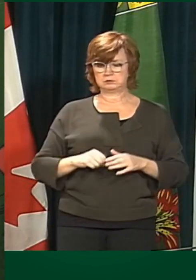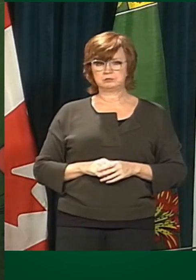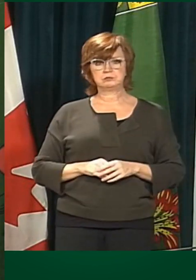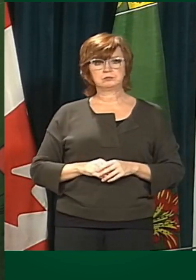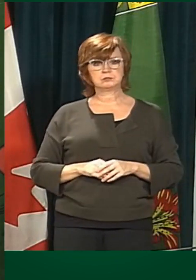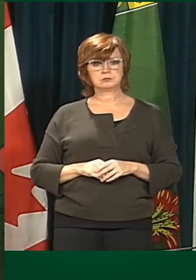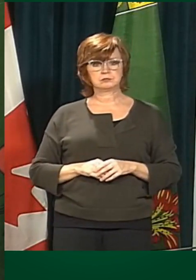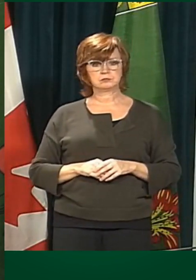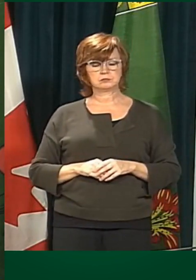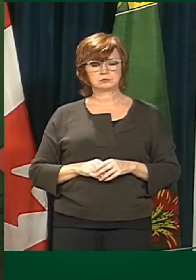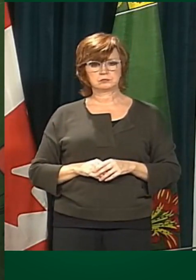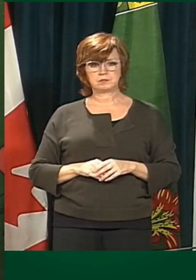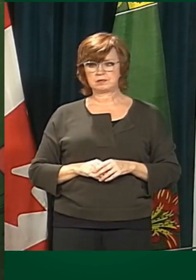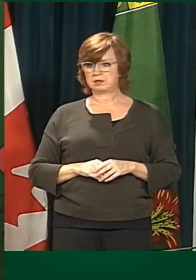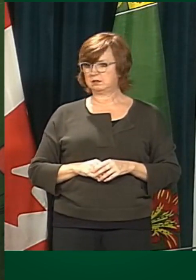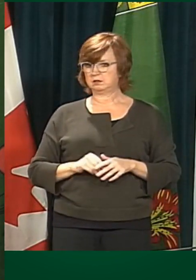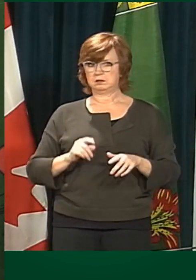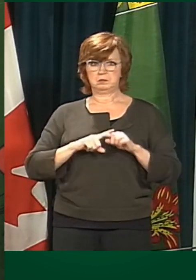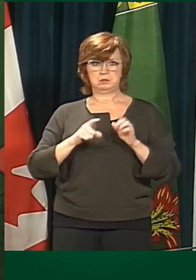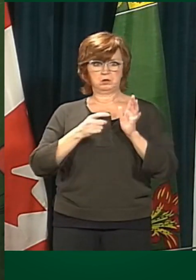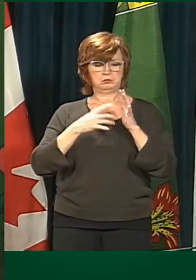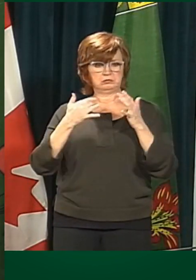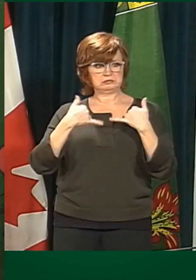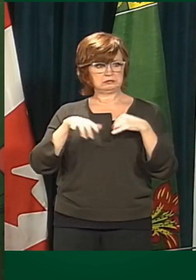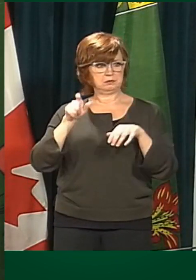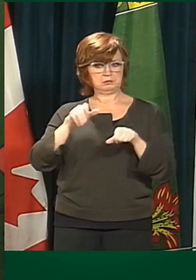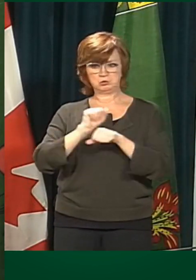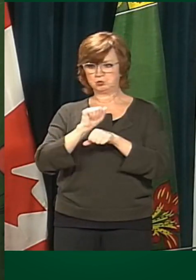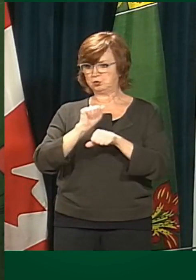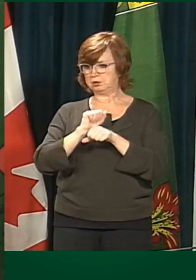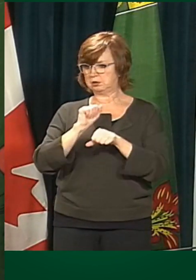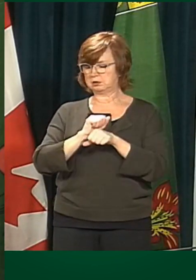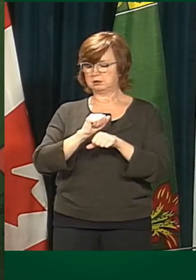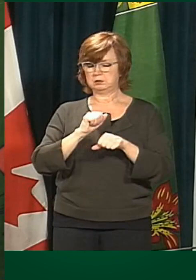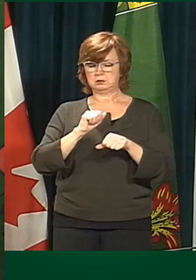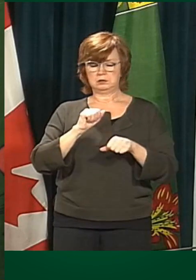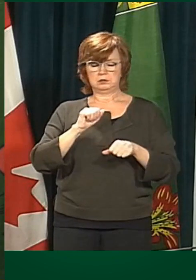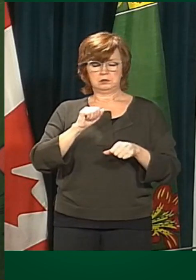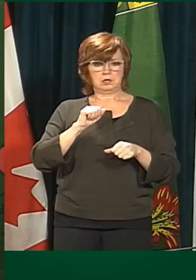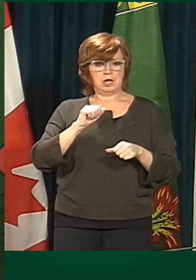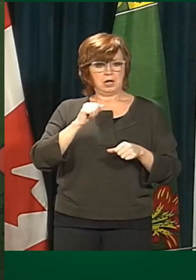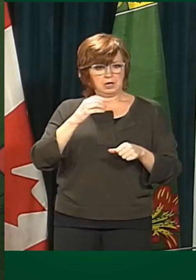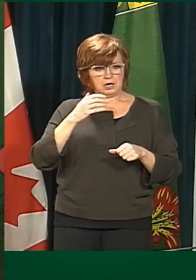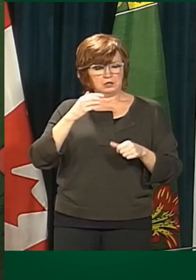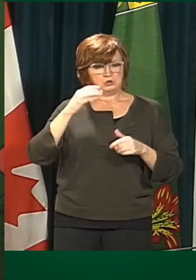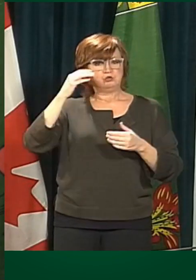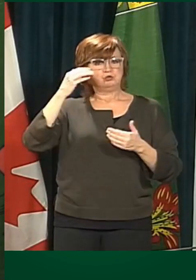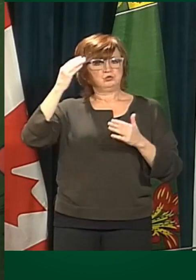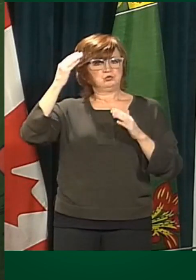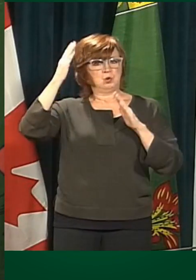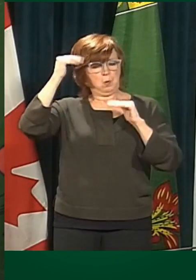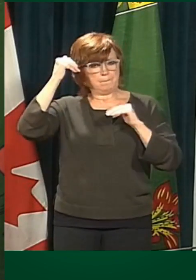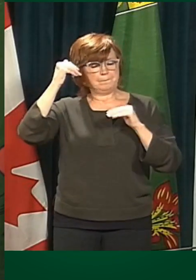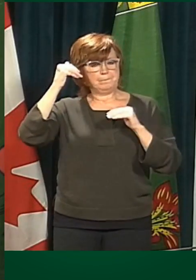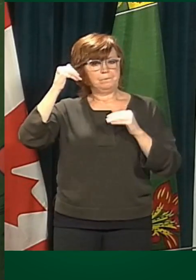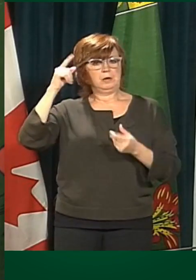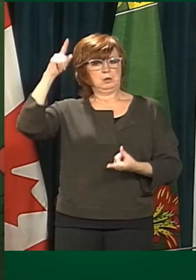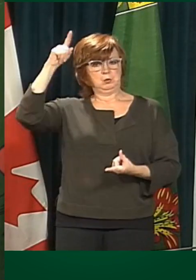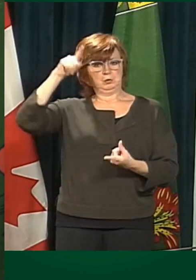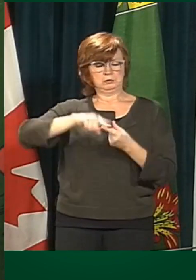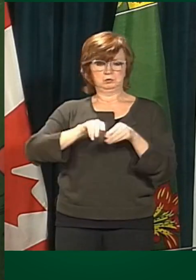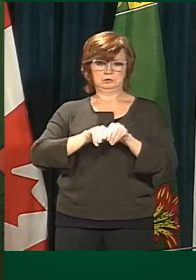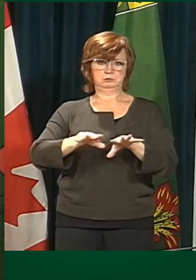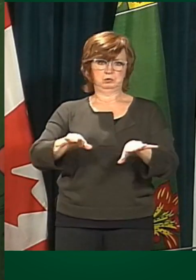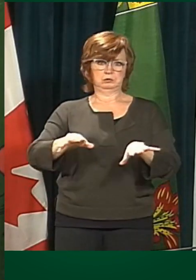services, work goes on, but it goes on in a way that you minimize any case in the first place. But if there's a case in the work setting,